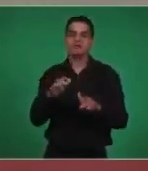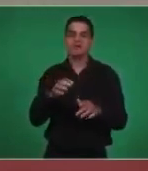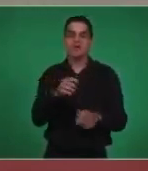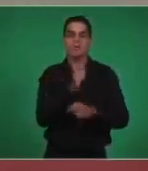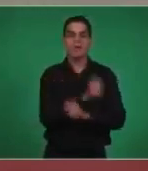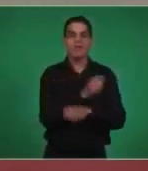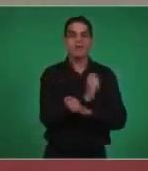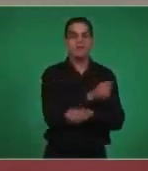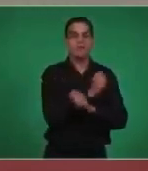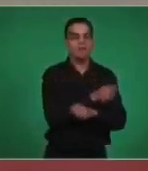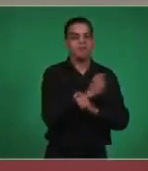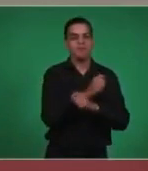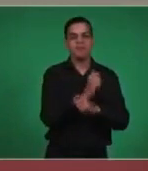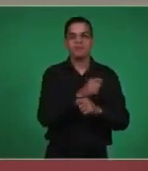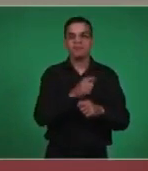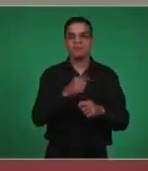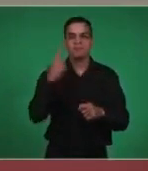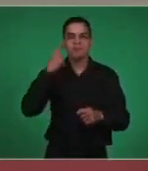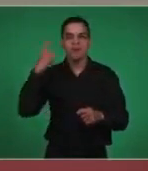And